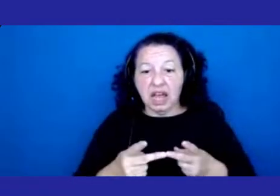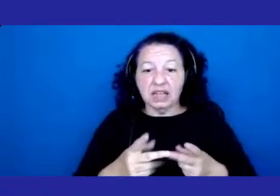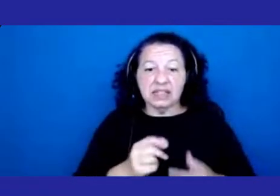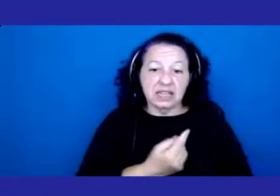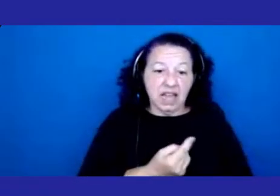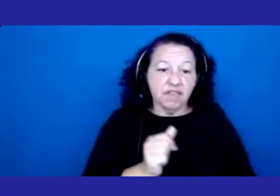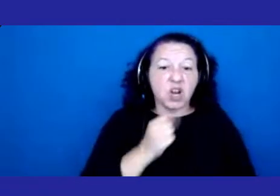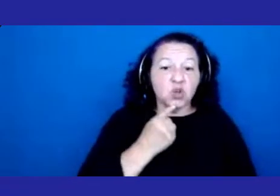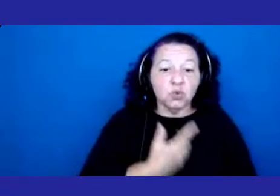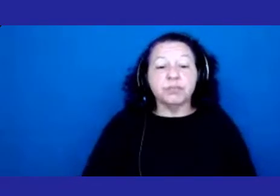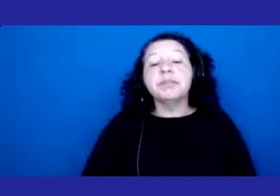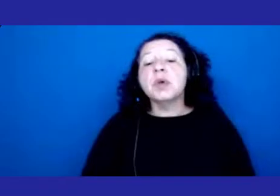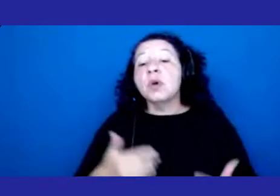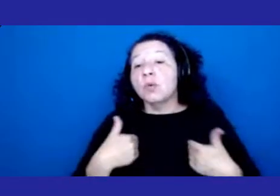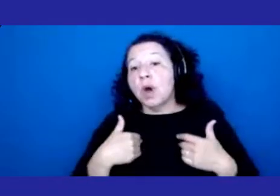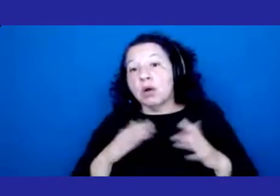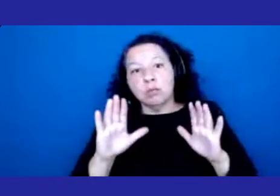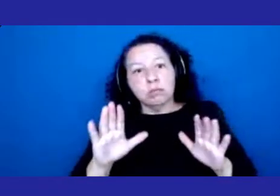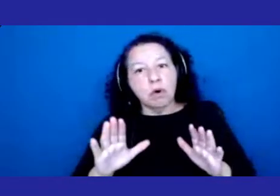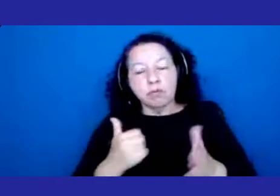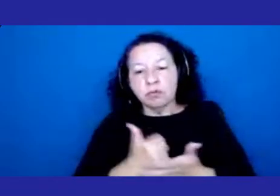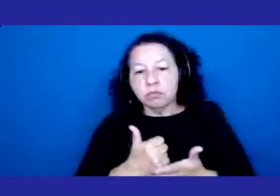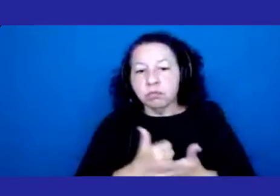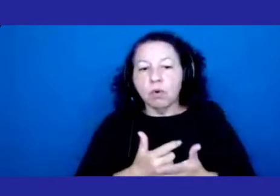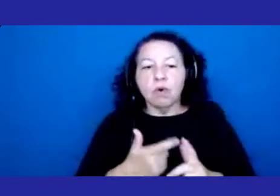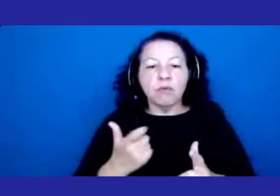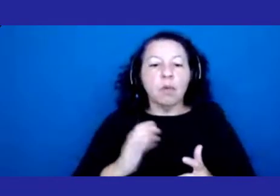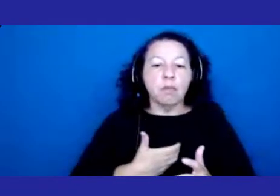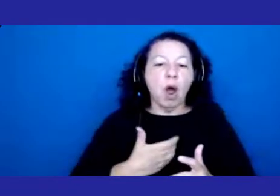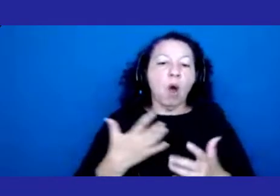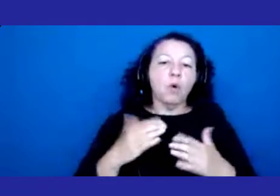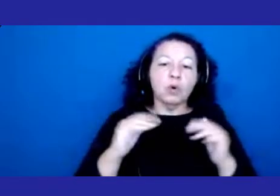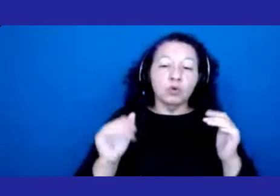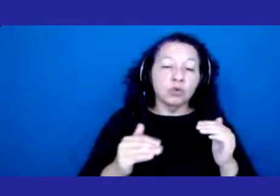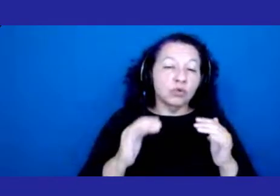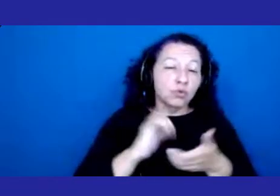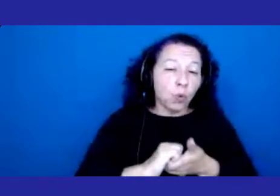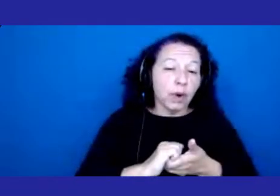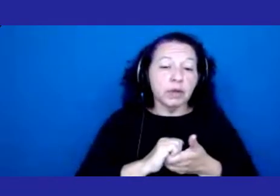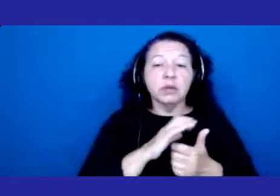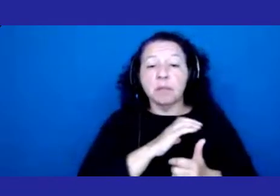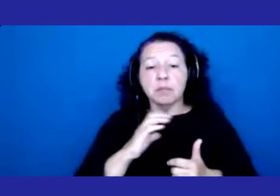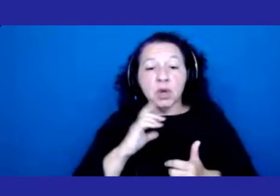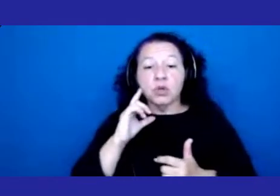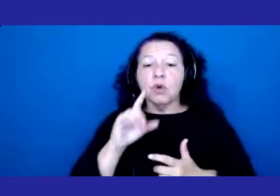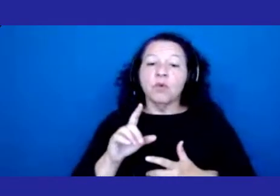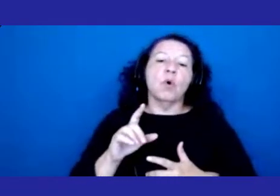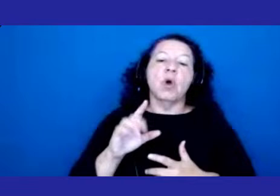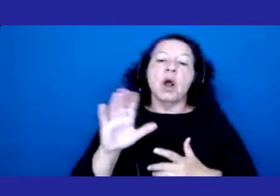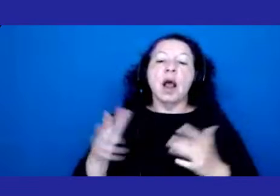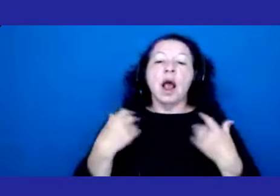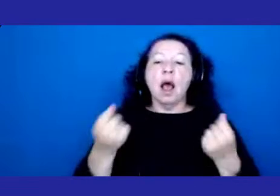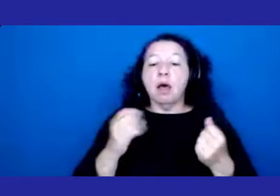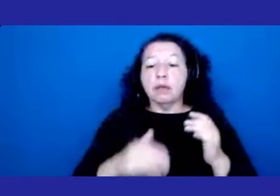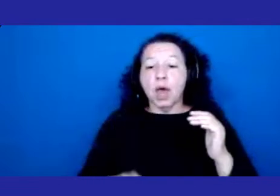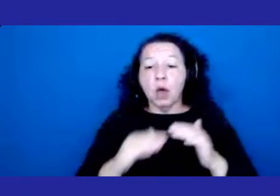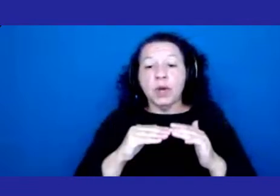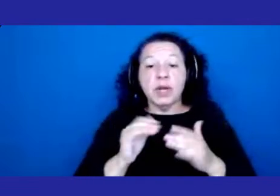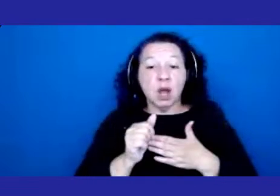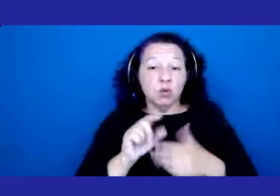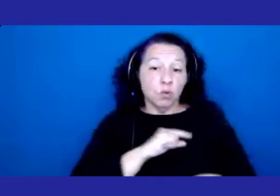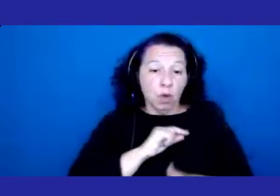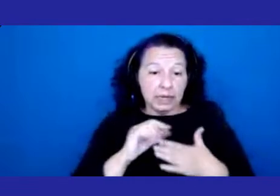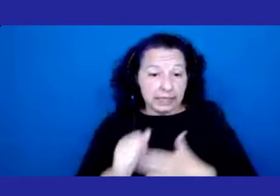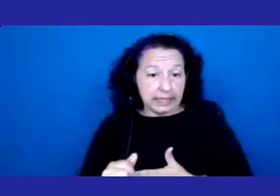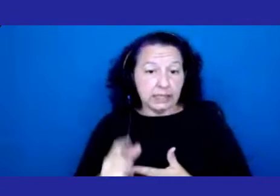from our Joint Commission Health Equity and Quality leads. All together, individuals at the facilities helped us with scheduling, but